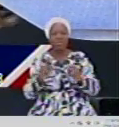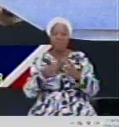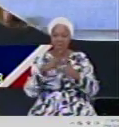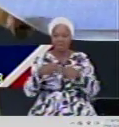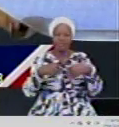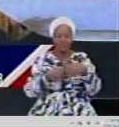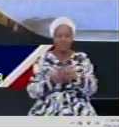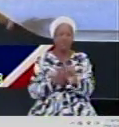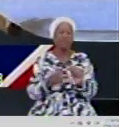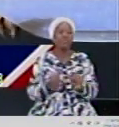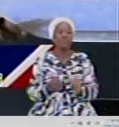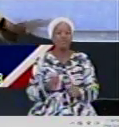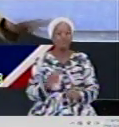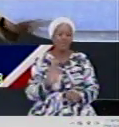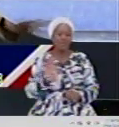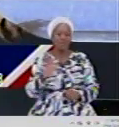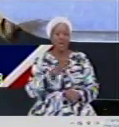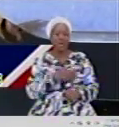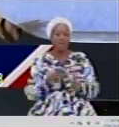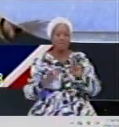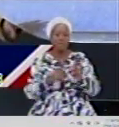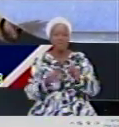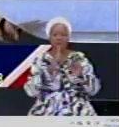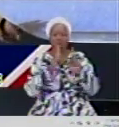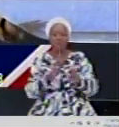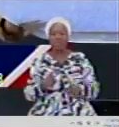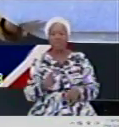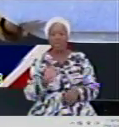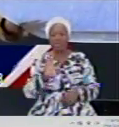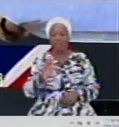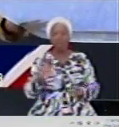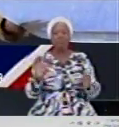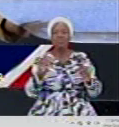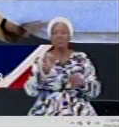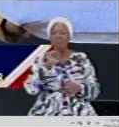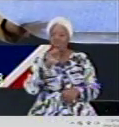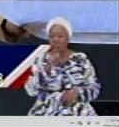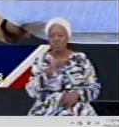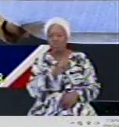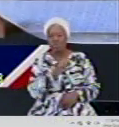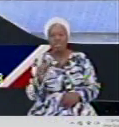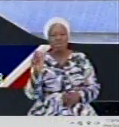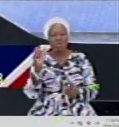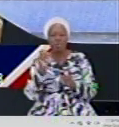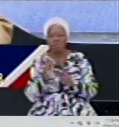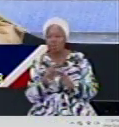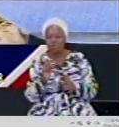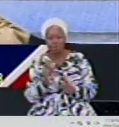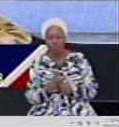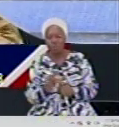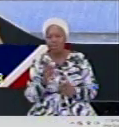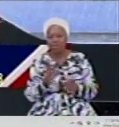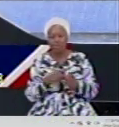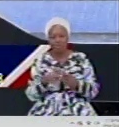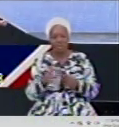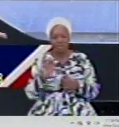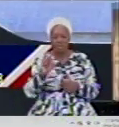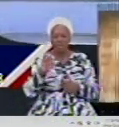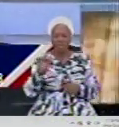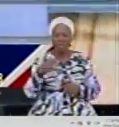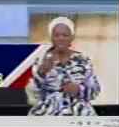And the people answered him not a word. Elijah came and